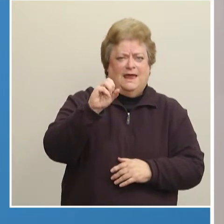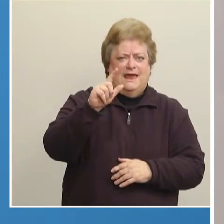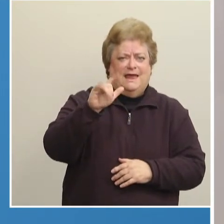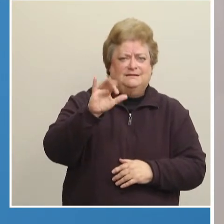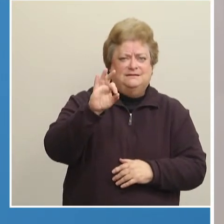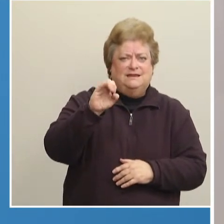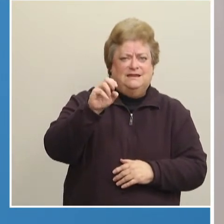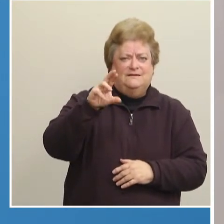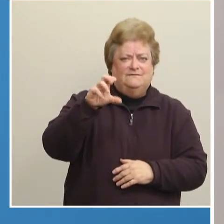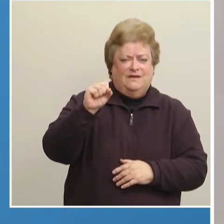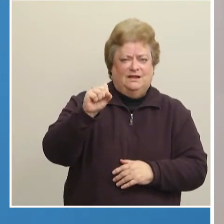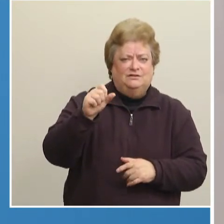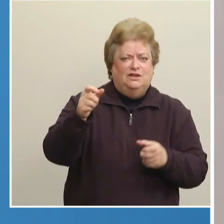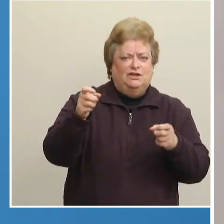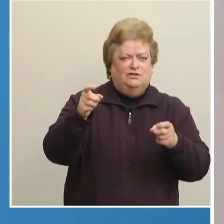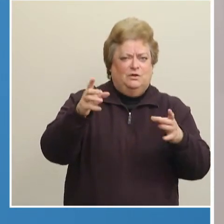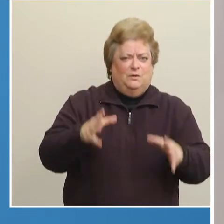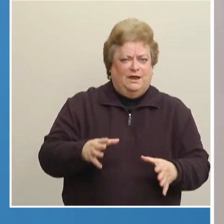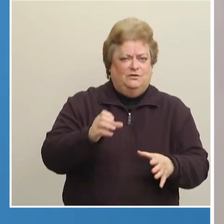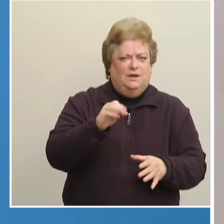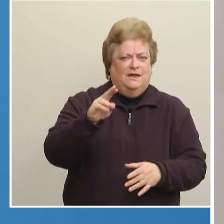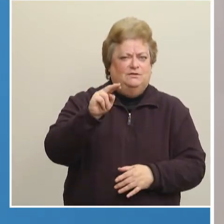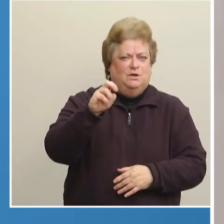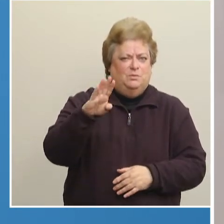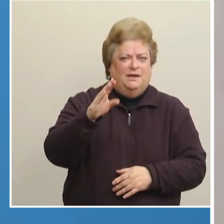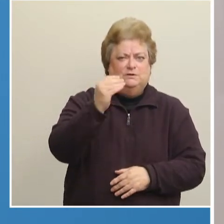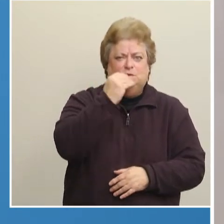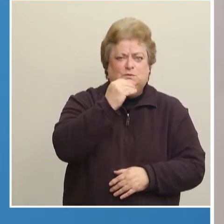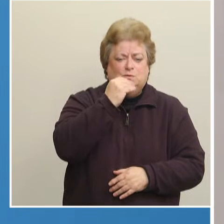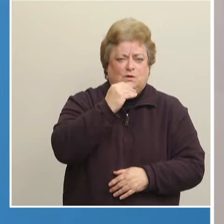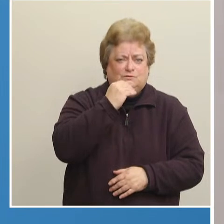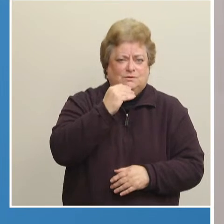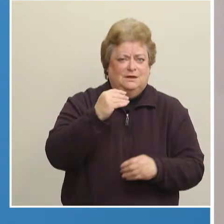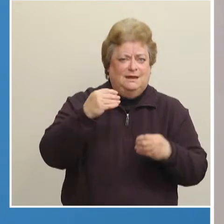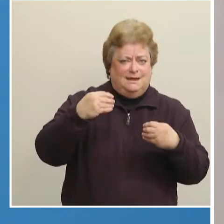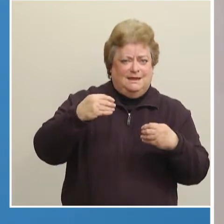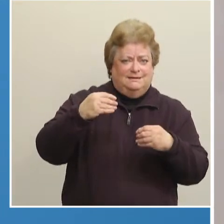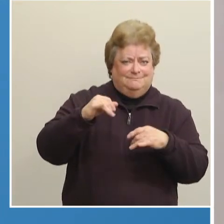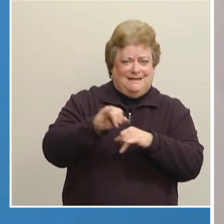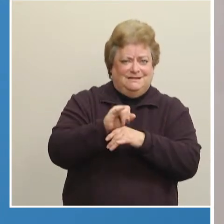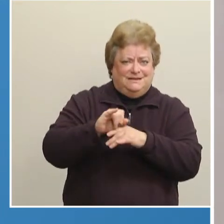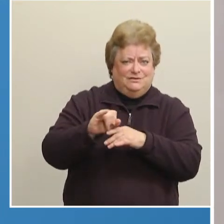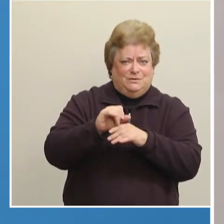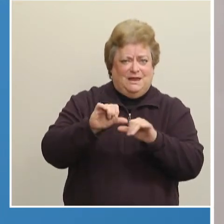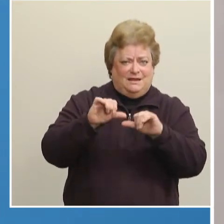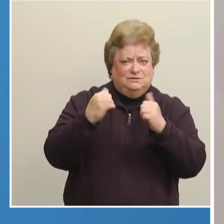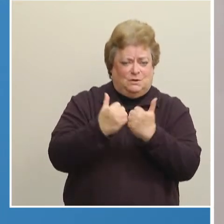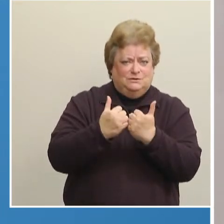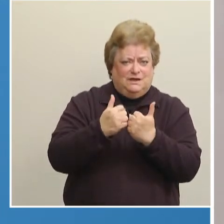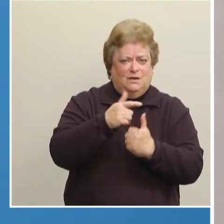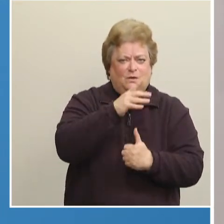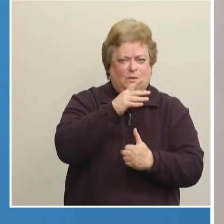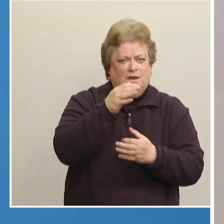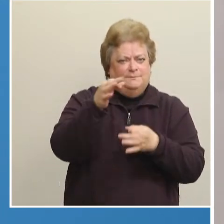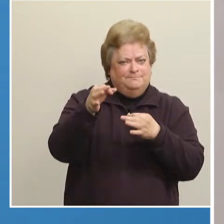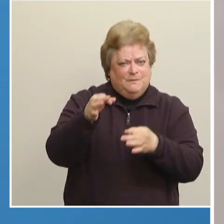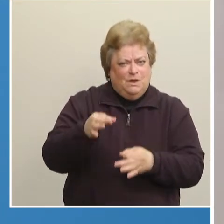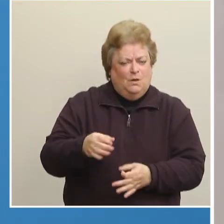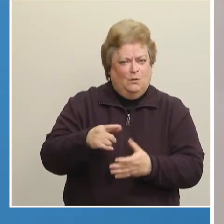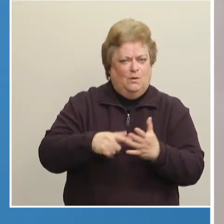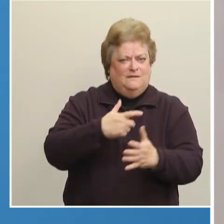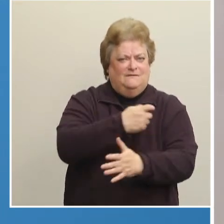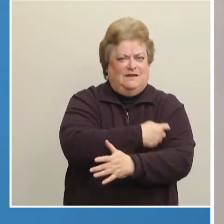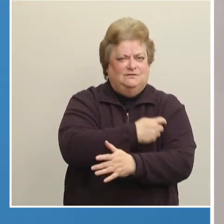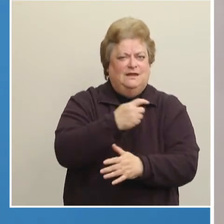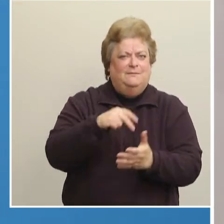the Executive Director of the Nebraska Grocery Industry Association, who will tell us what these vaccinations